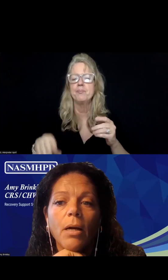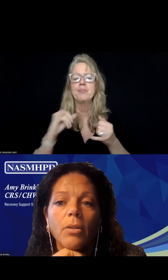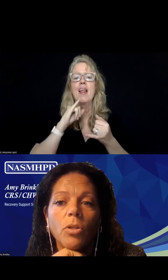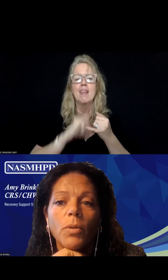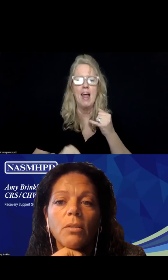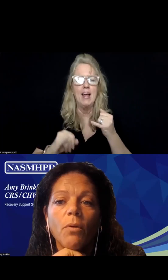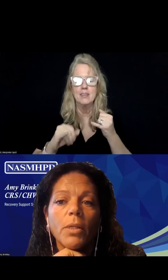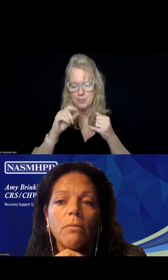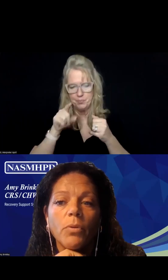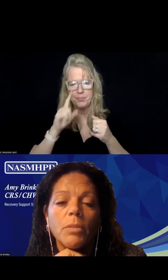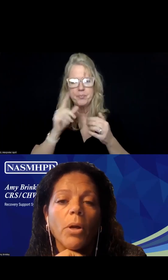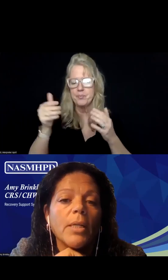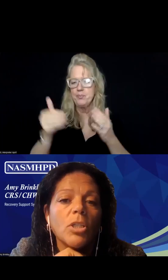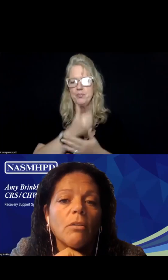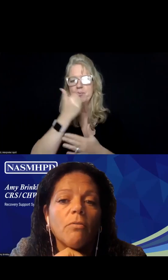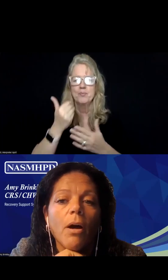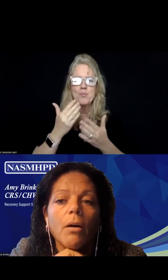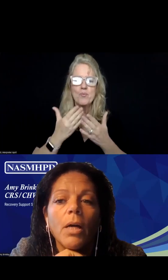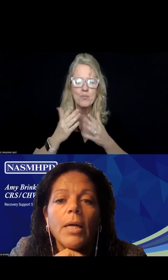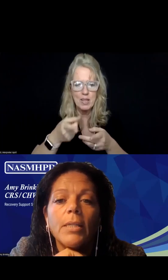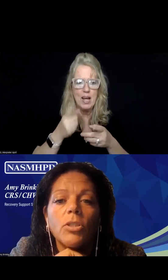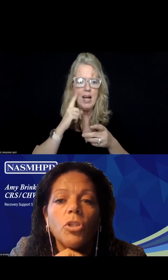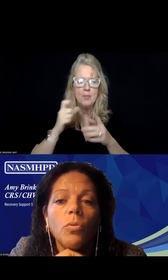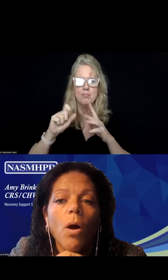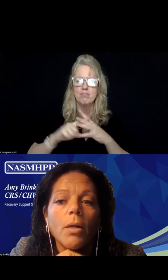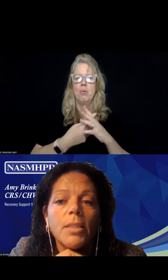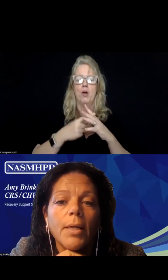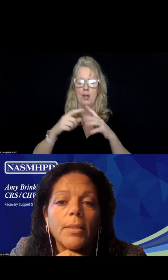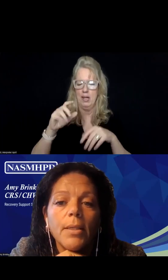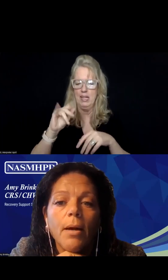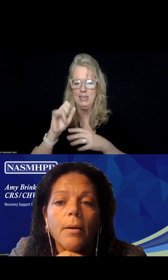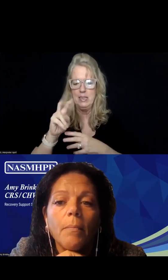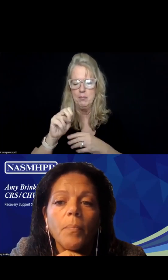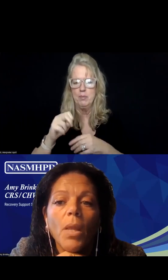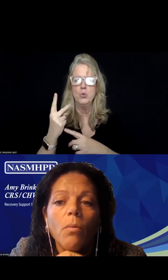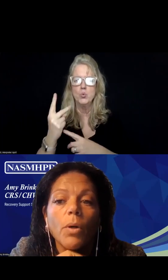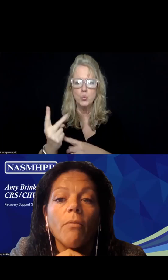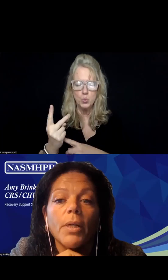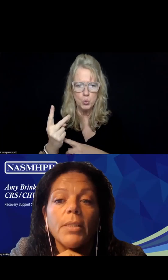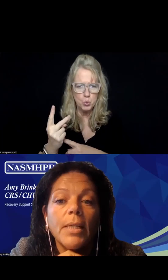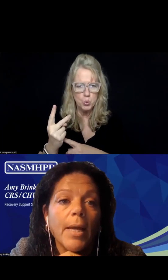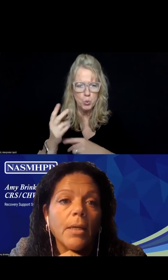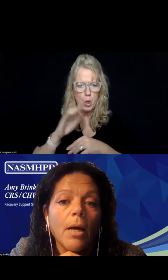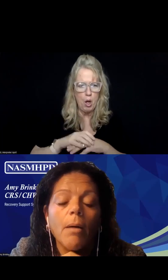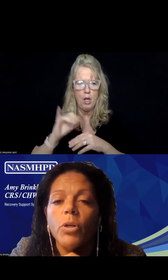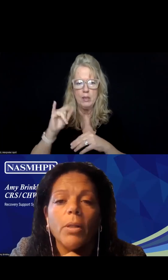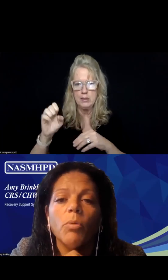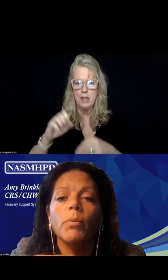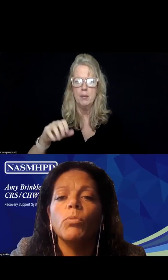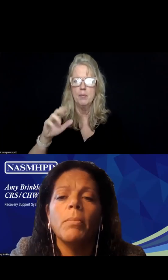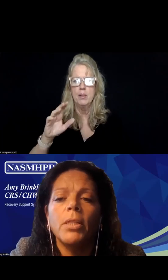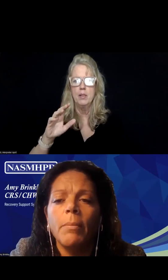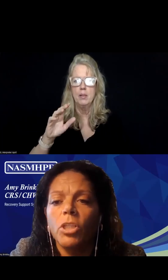not least, the newest focus for the Spark initiative is 2 on-site recovery TA.